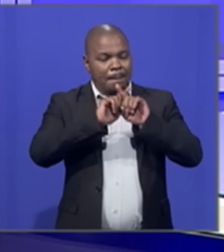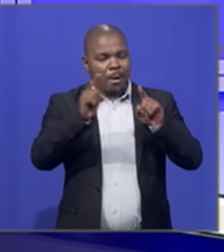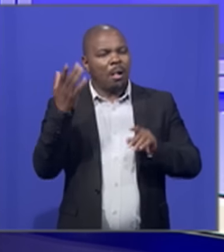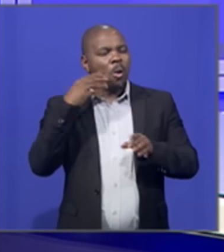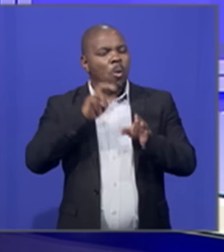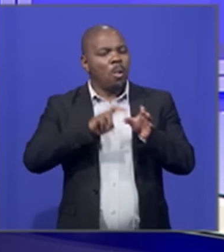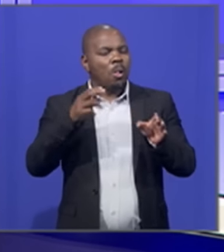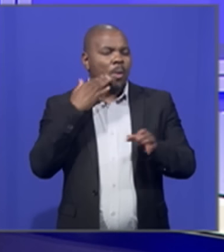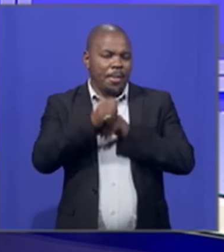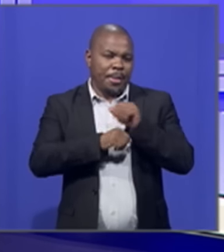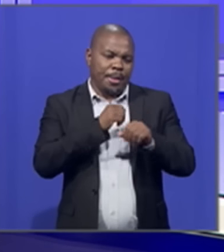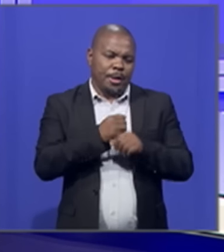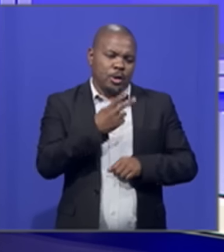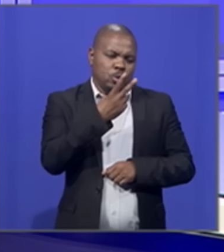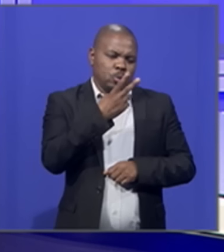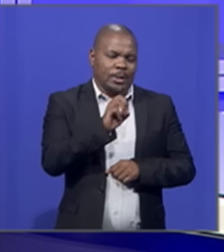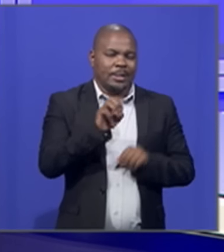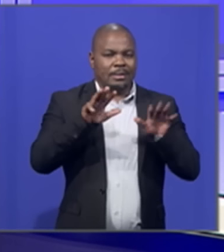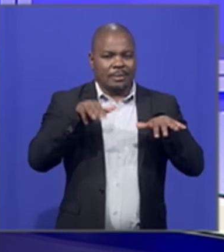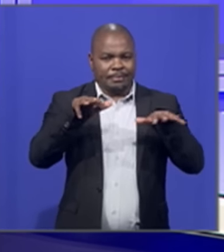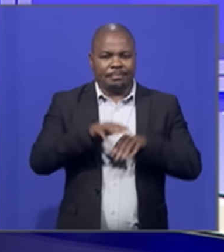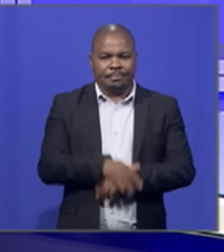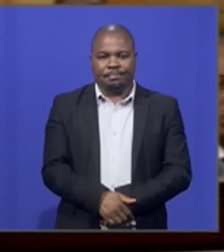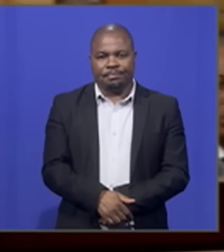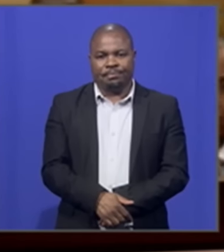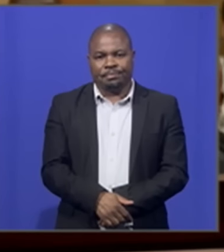mošomo ka ngwaga 2019.